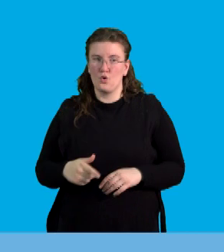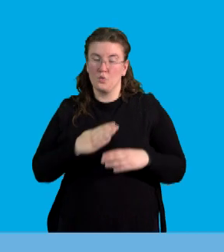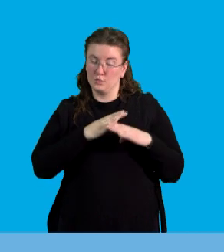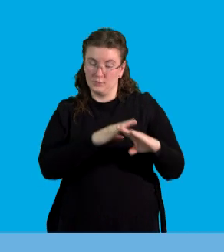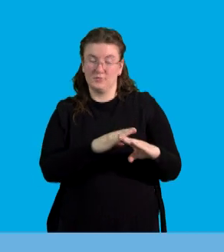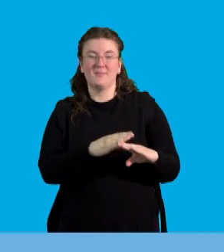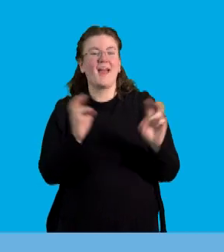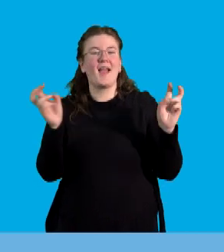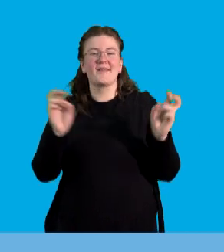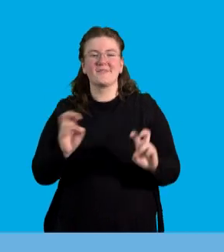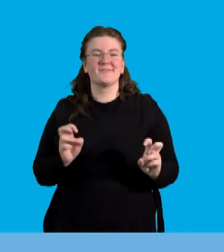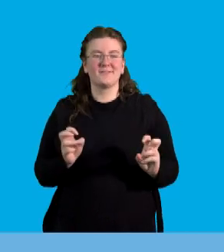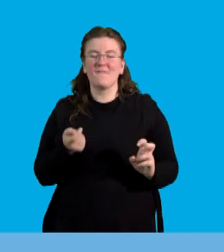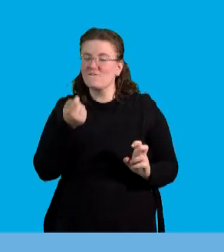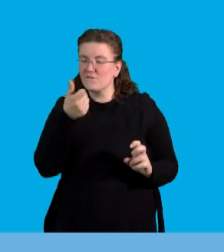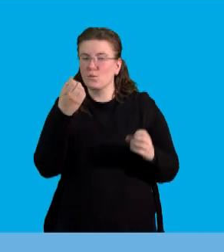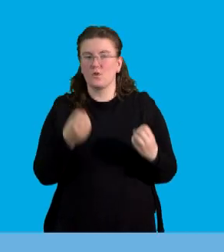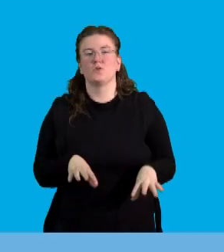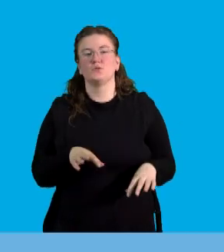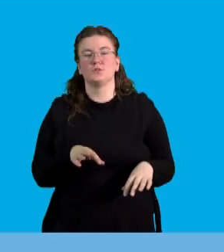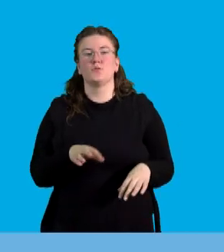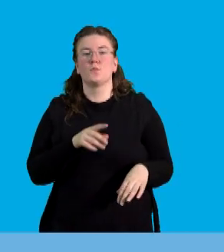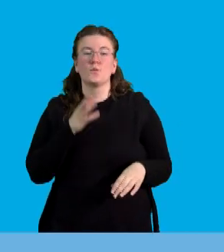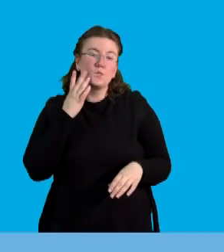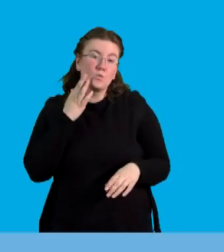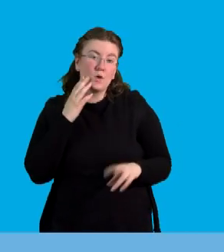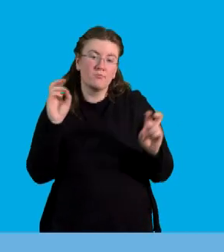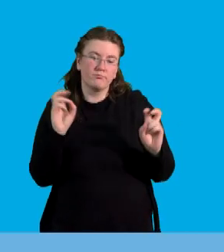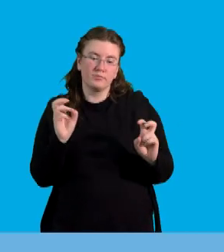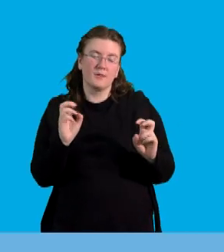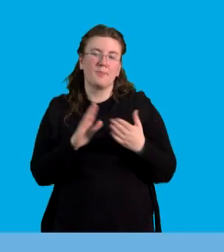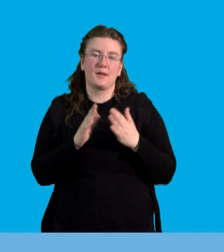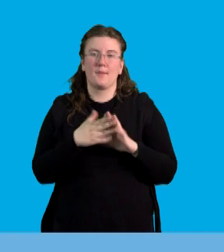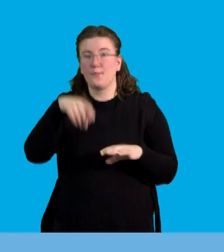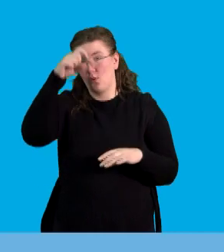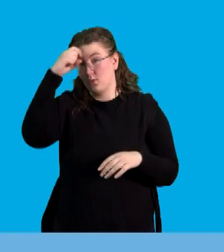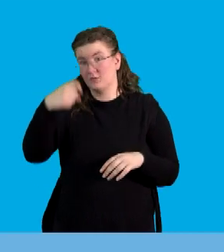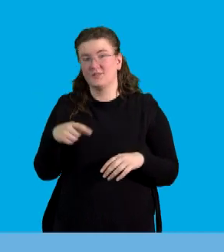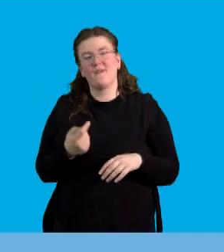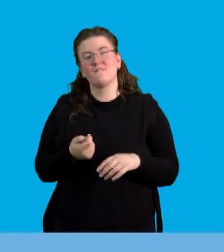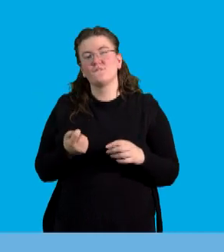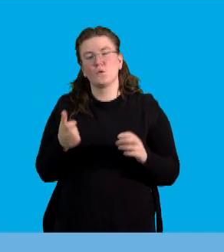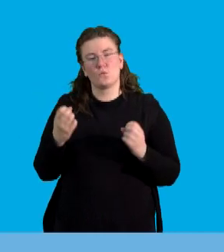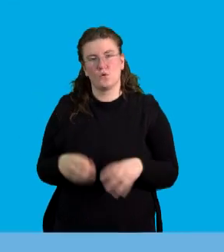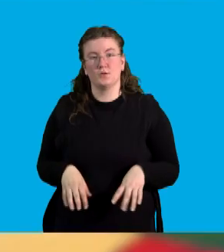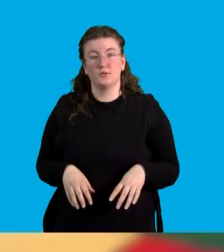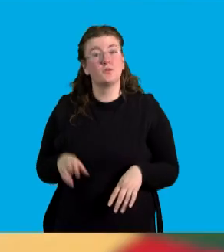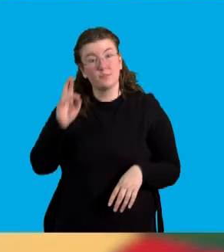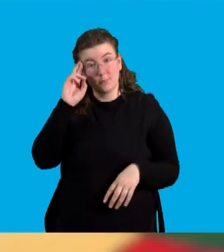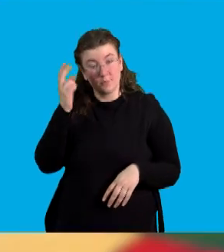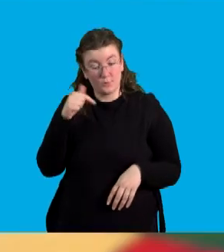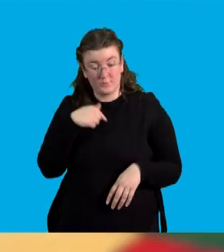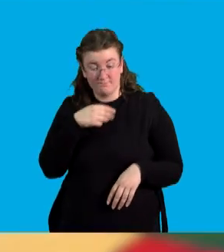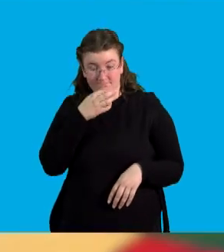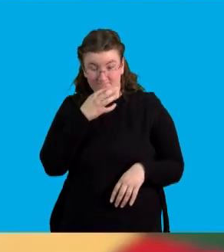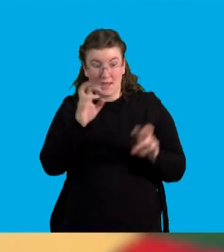energy is lost in the form of heat. Now, when an electric current flows through it, so remember we said, when there's a resistance between